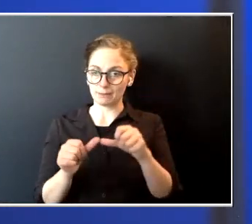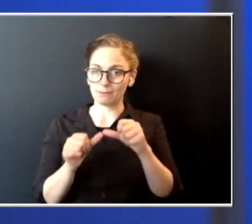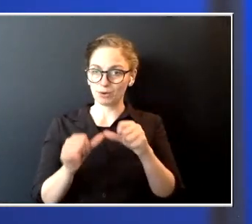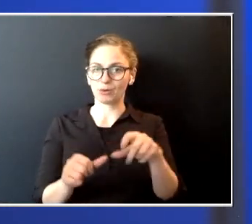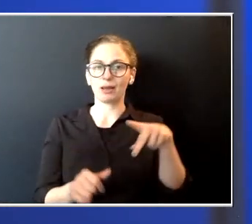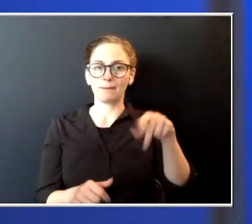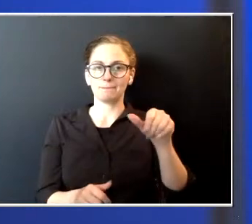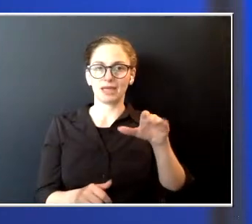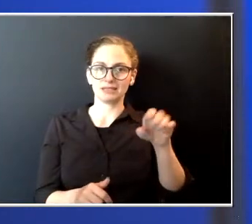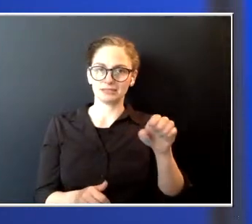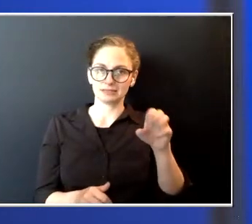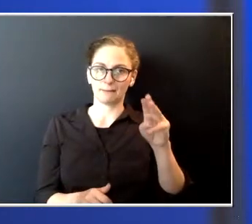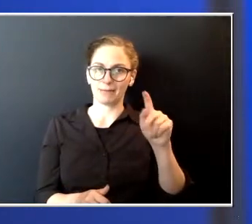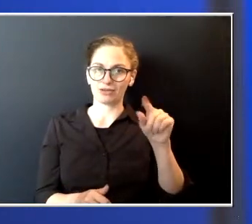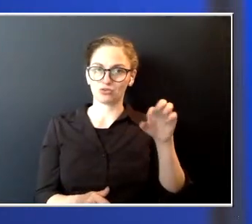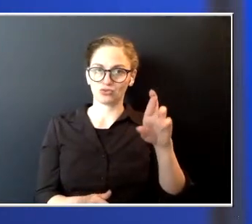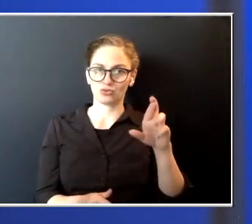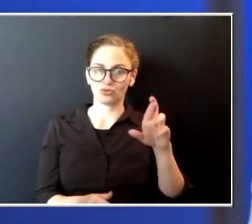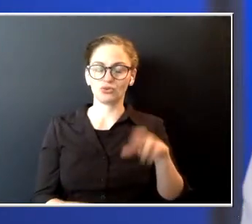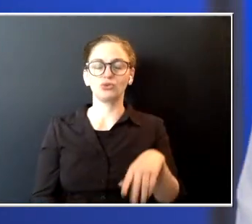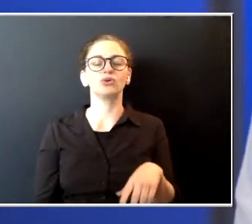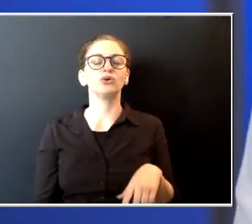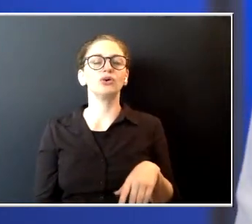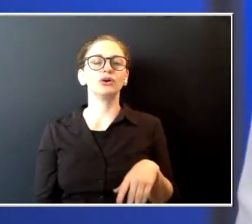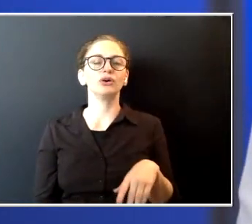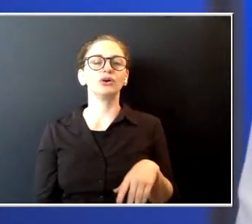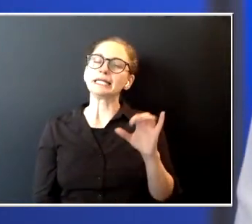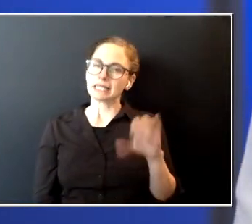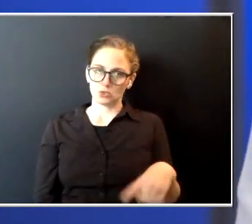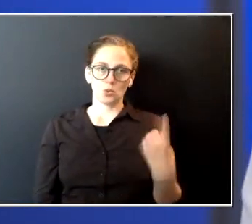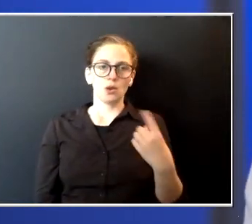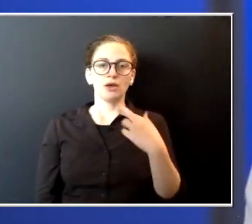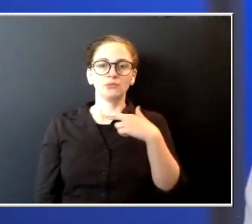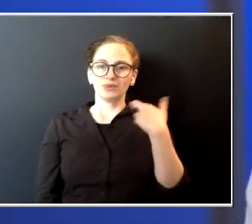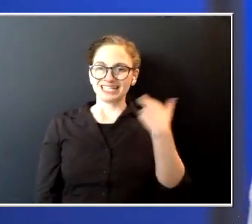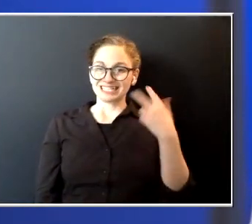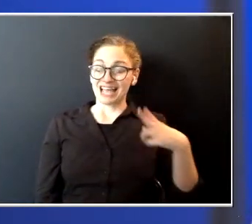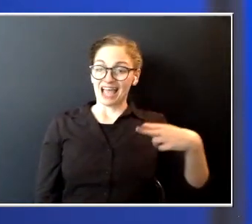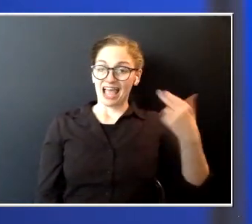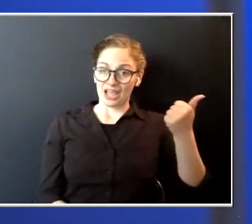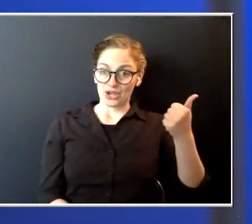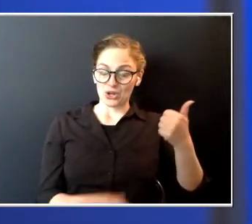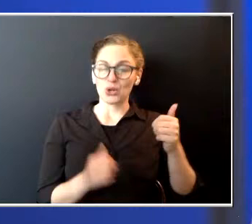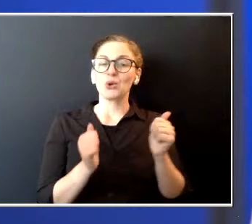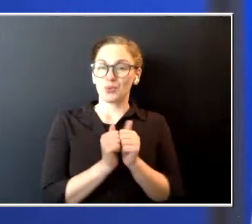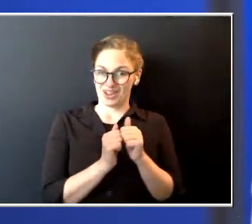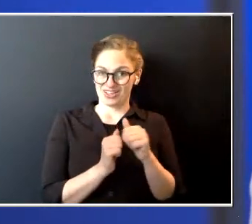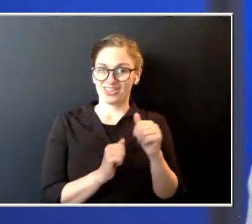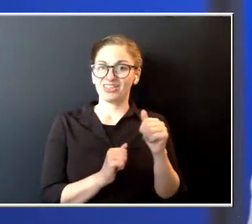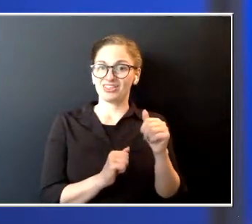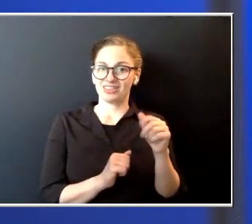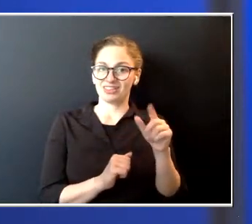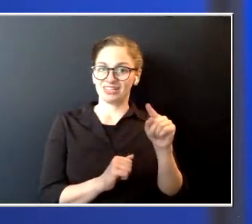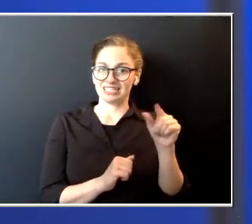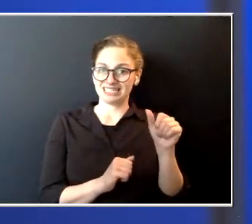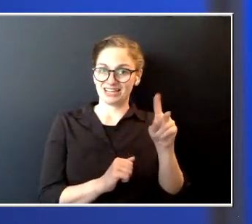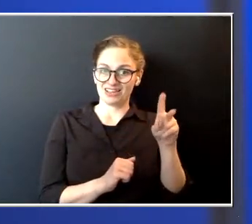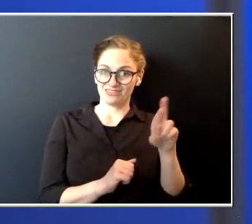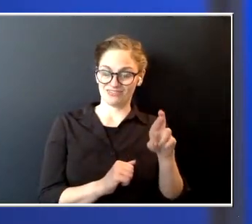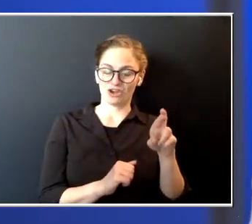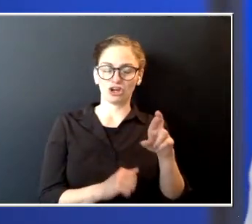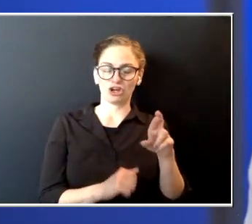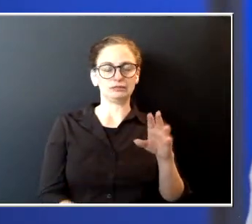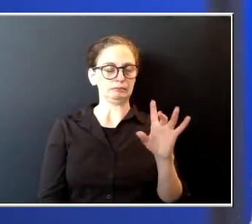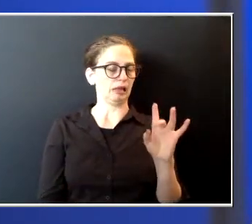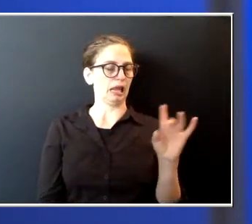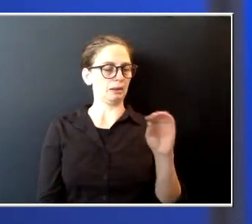transcatheter valves are not quite as good as surgery. That risk is about 8% in the transcatheter valves, about 3 to 4% in the surgical valve replacement.